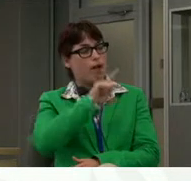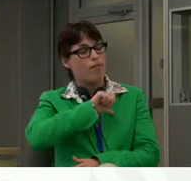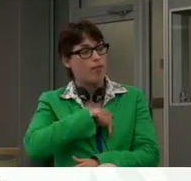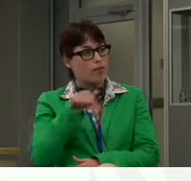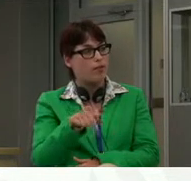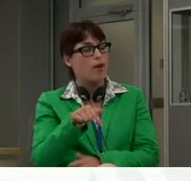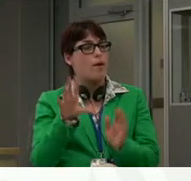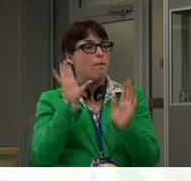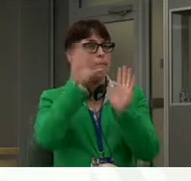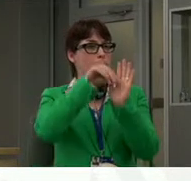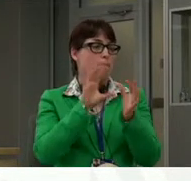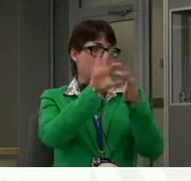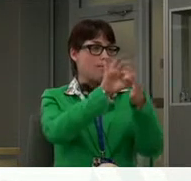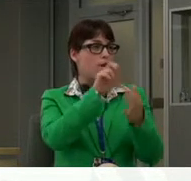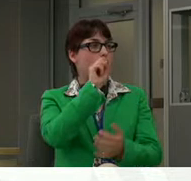education.